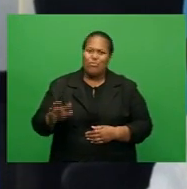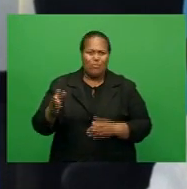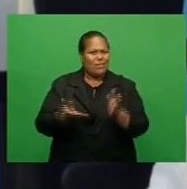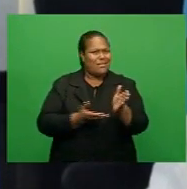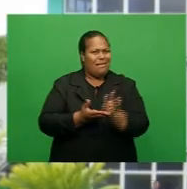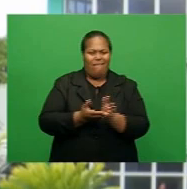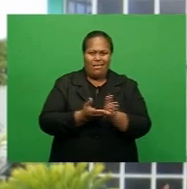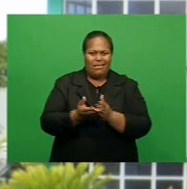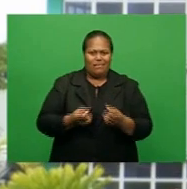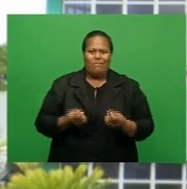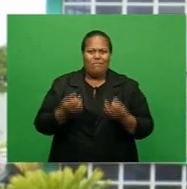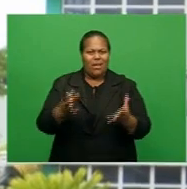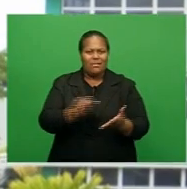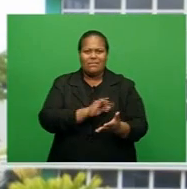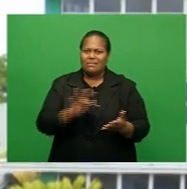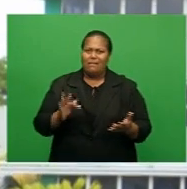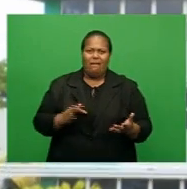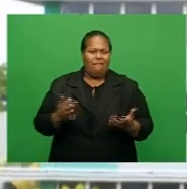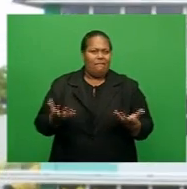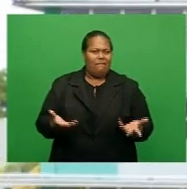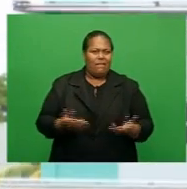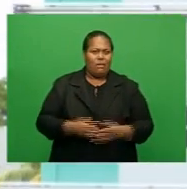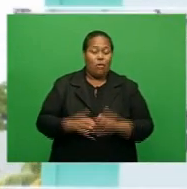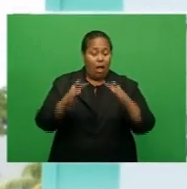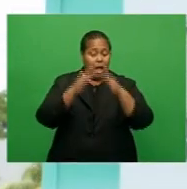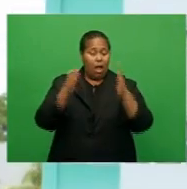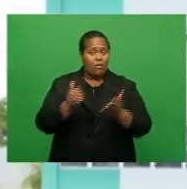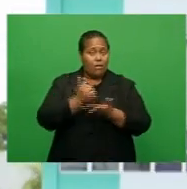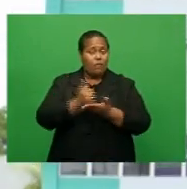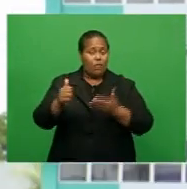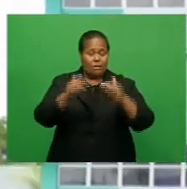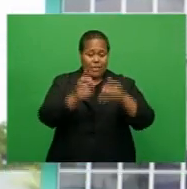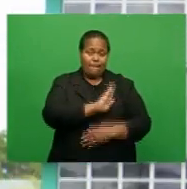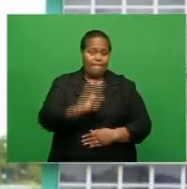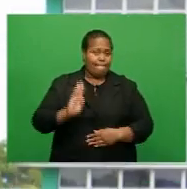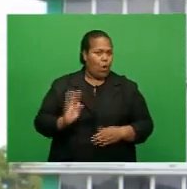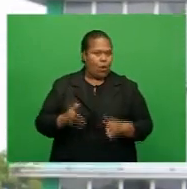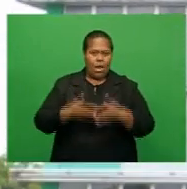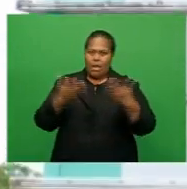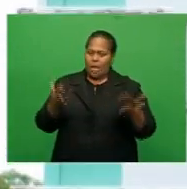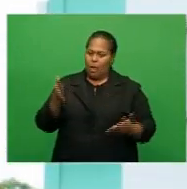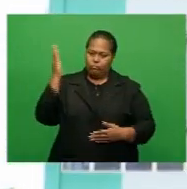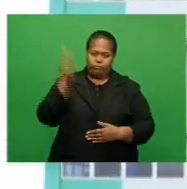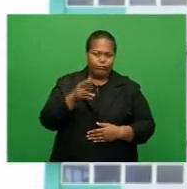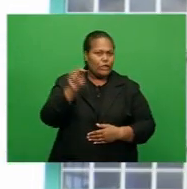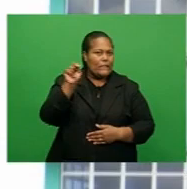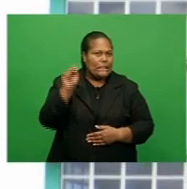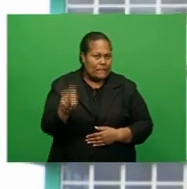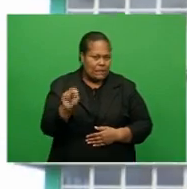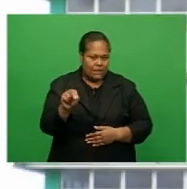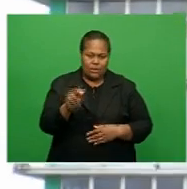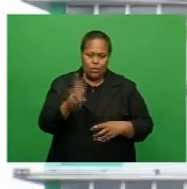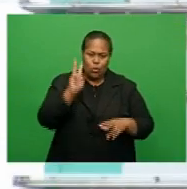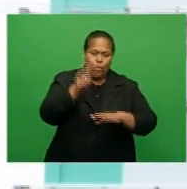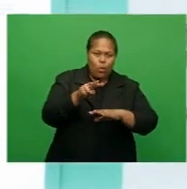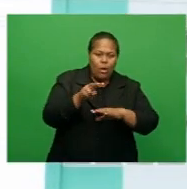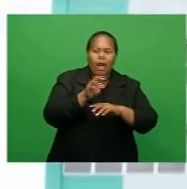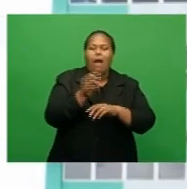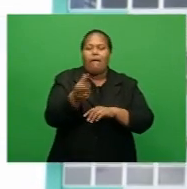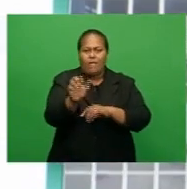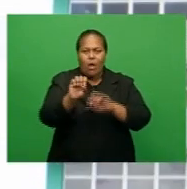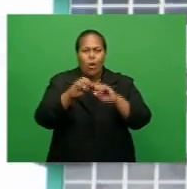Authority staff. The Housing Authority Board has been directed to completely overhaul the organization, its internal